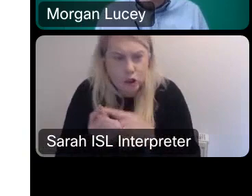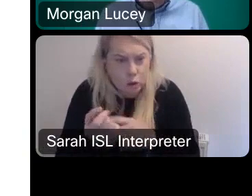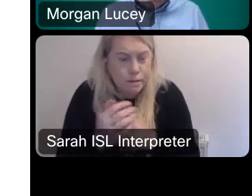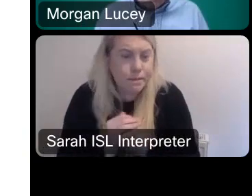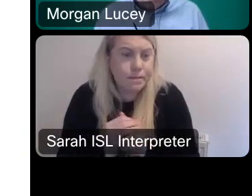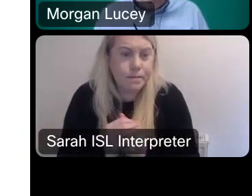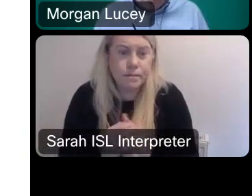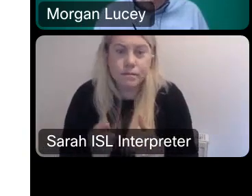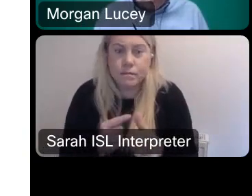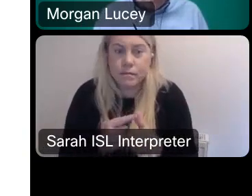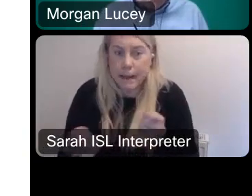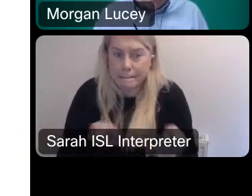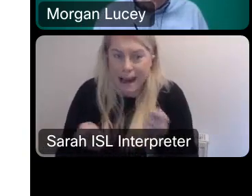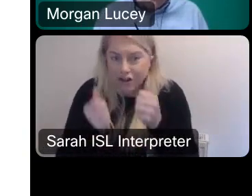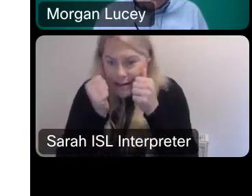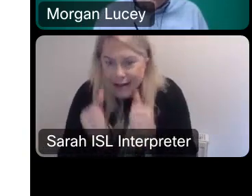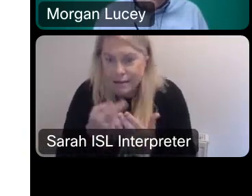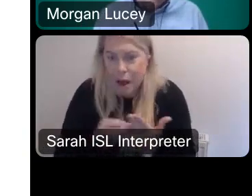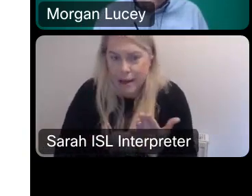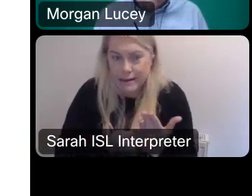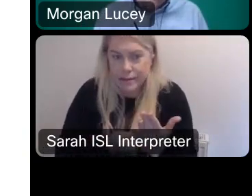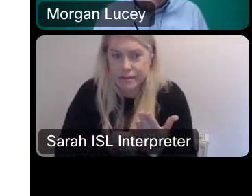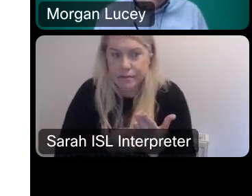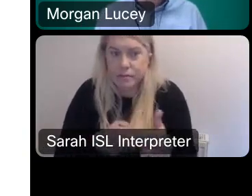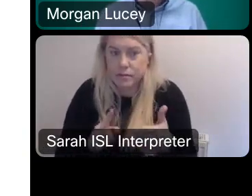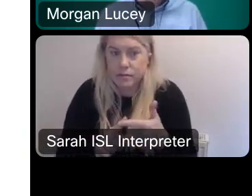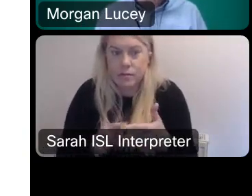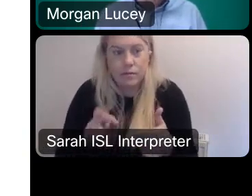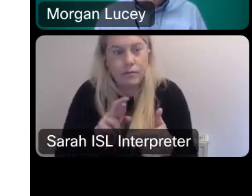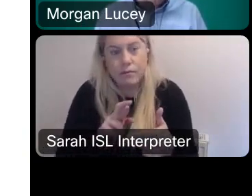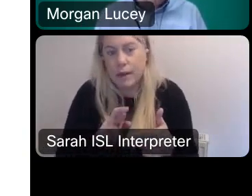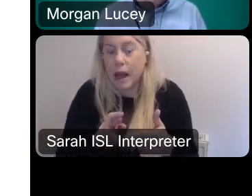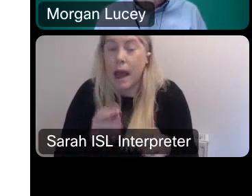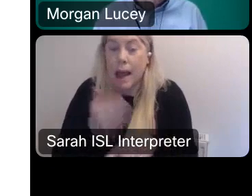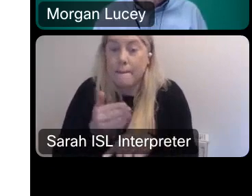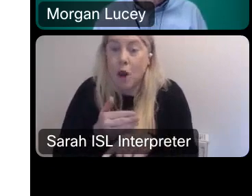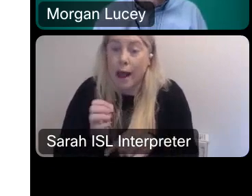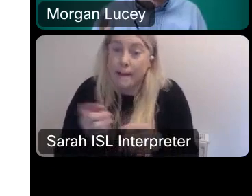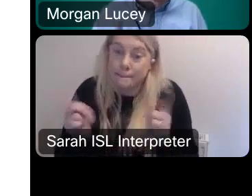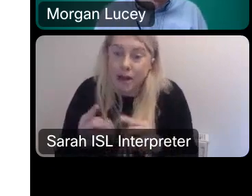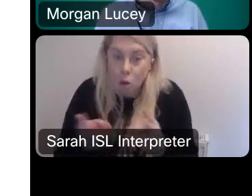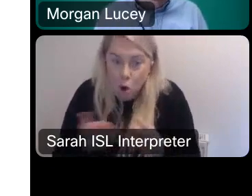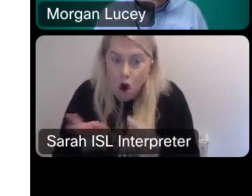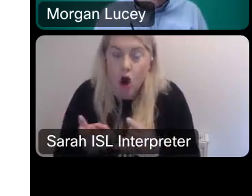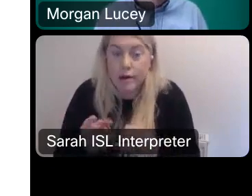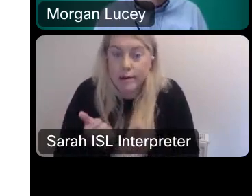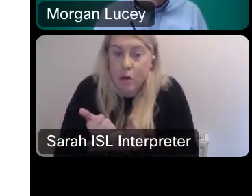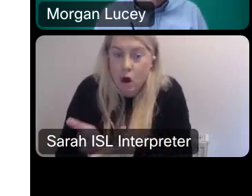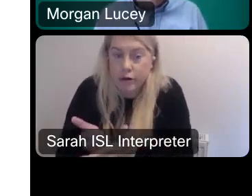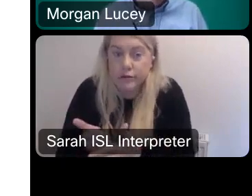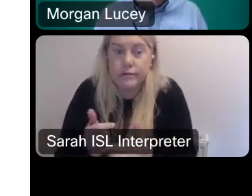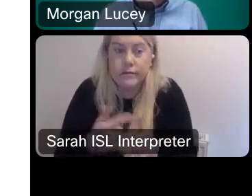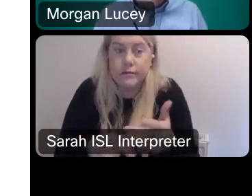There's the managing attendance policy, obviously, the rehabilitation of employees back to work, the one I already mentioned